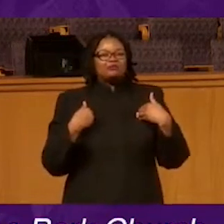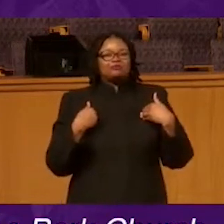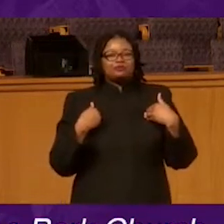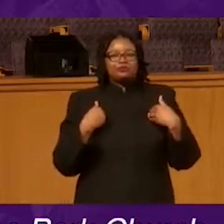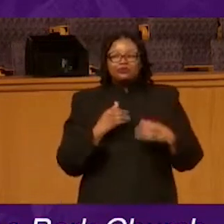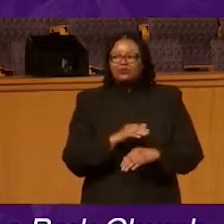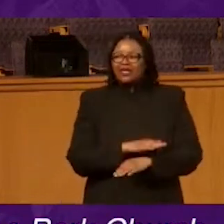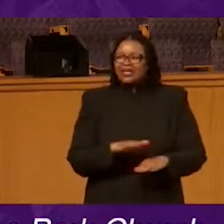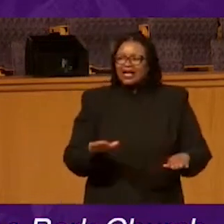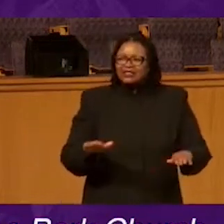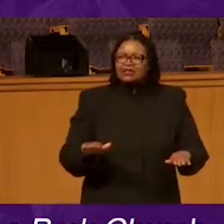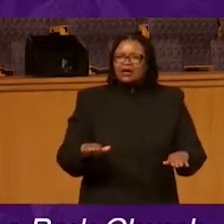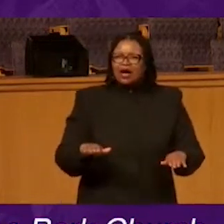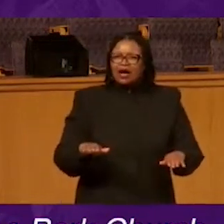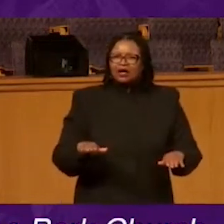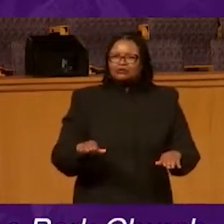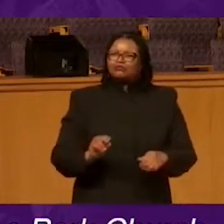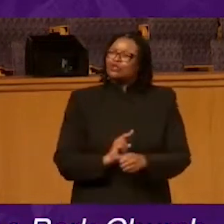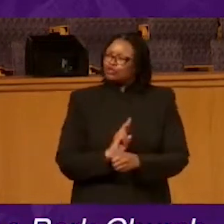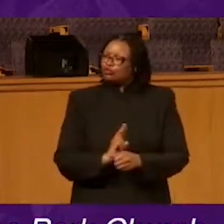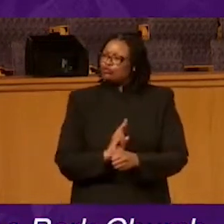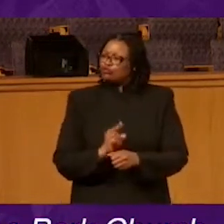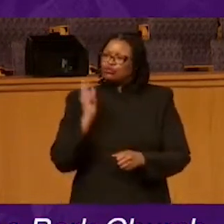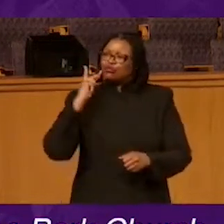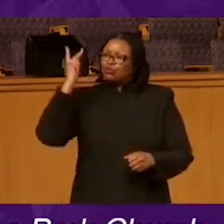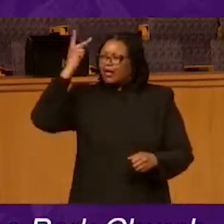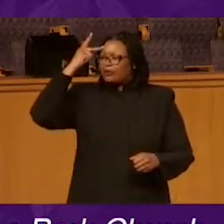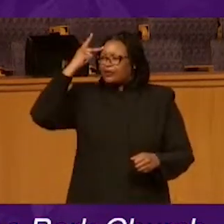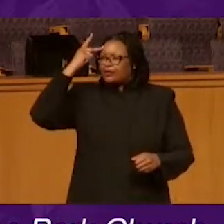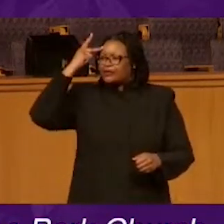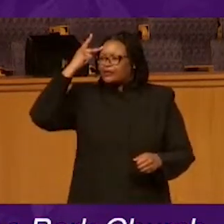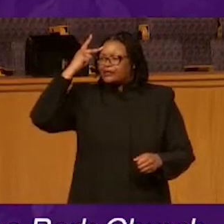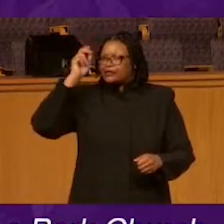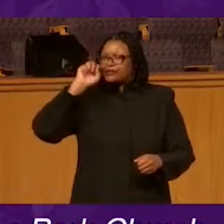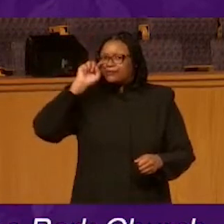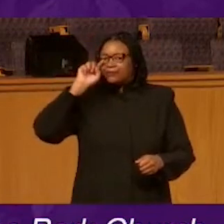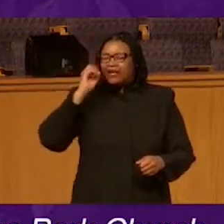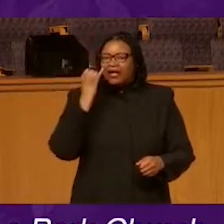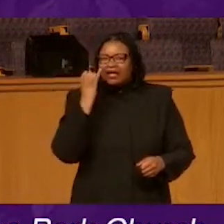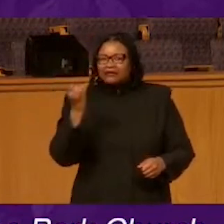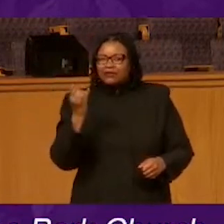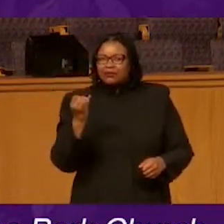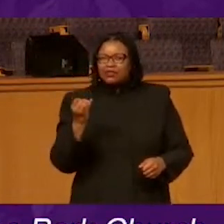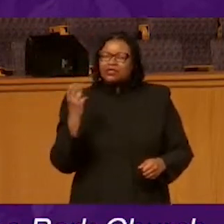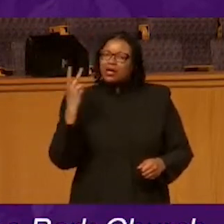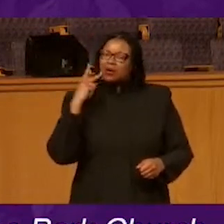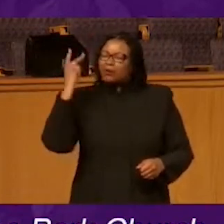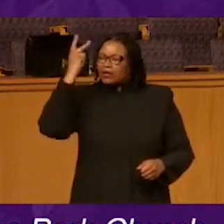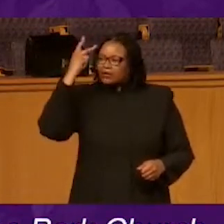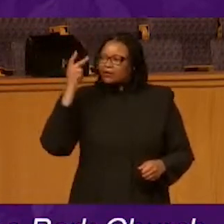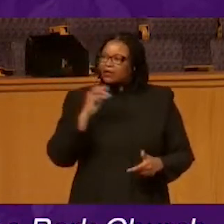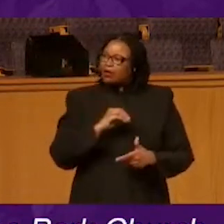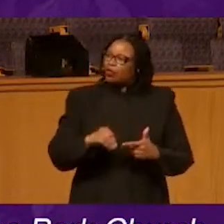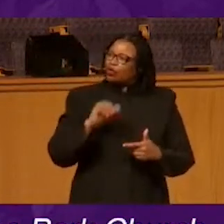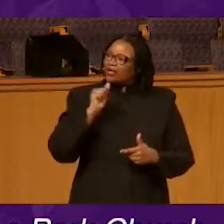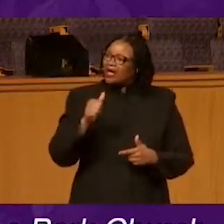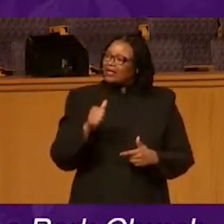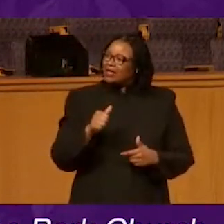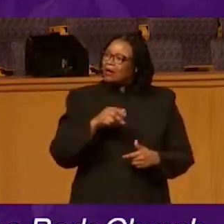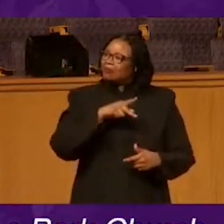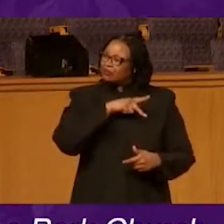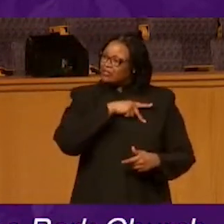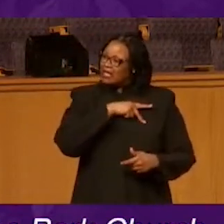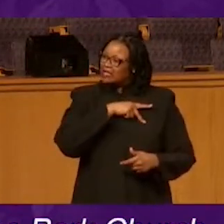the DNA differences may be profound. Whether of common parentage or not, personalities